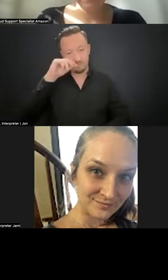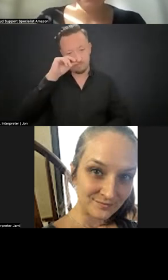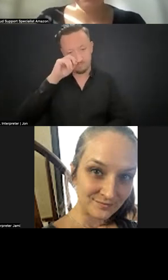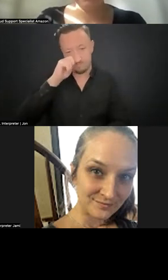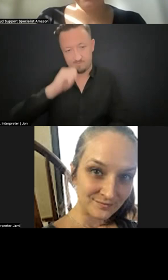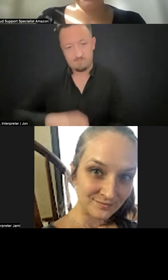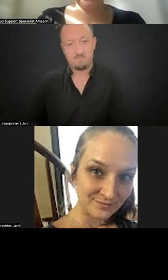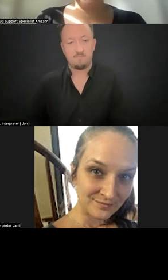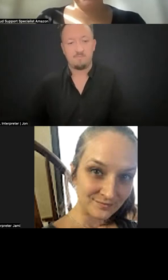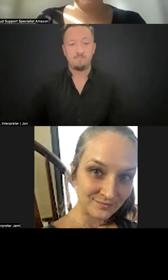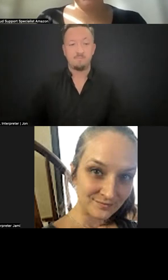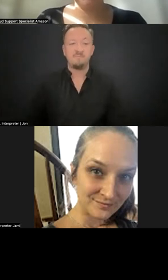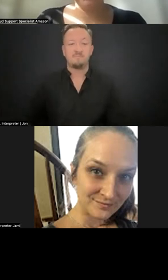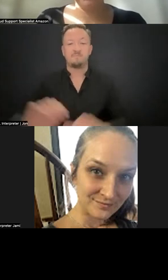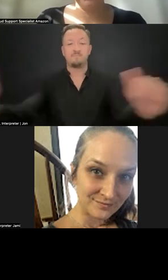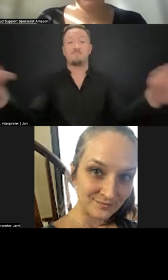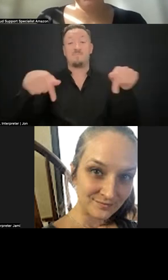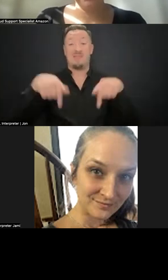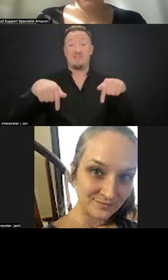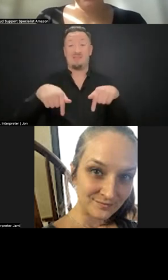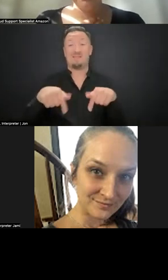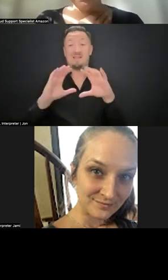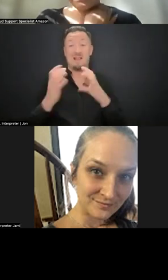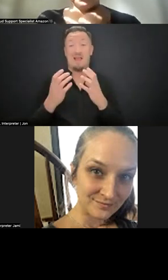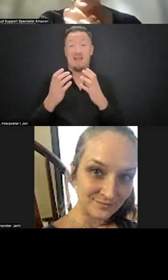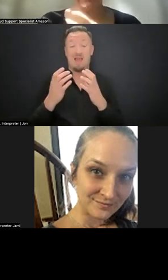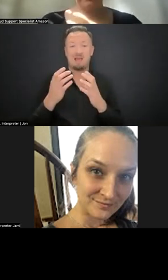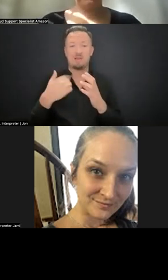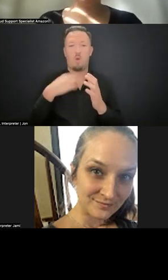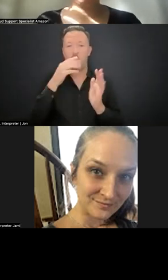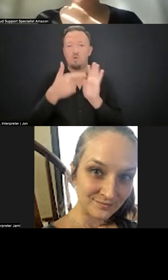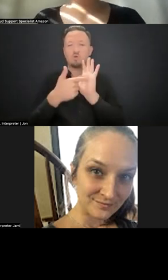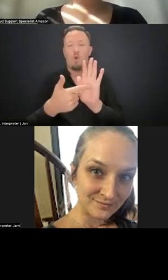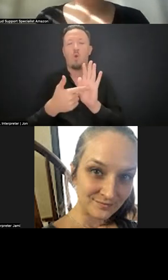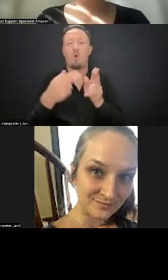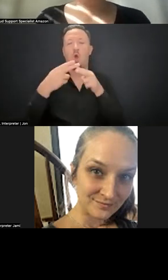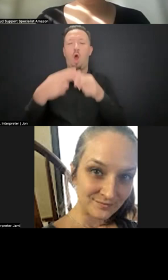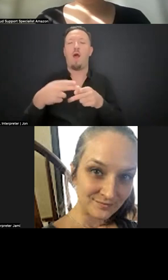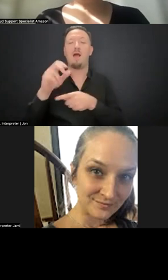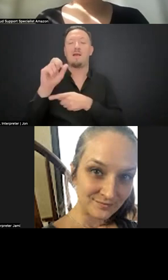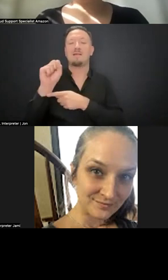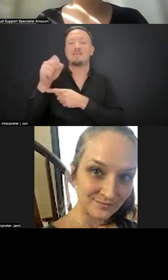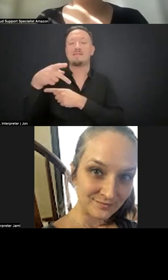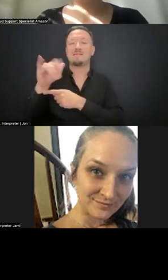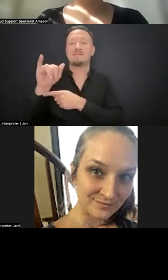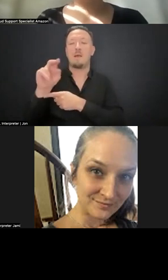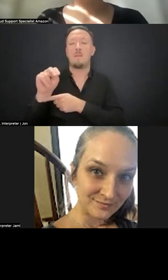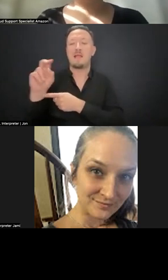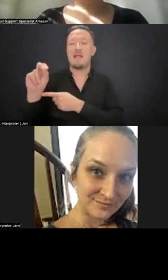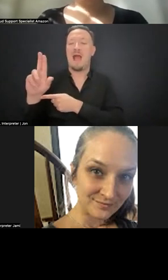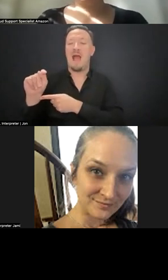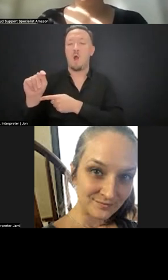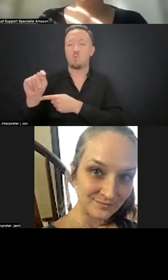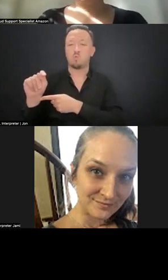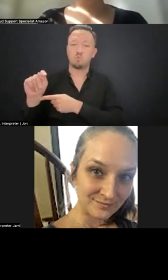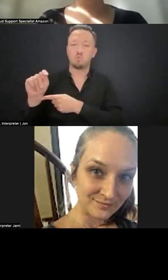So before this session is over, I'm going to demonstrate that. So what I'm going to do is I'm going to spin